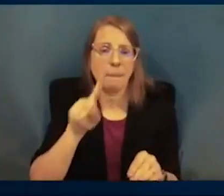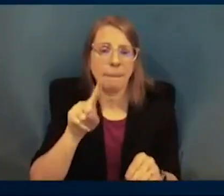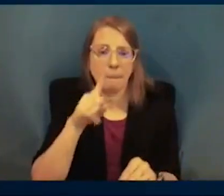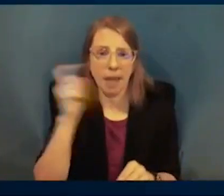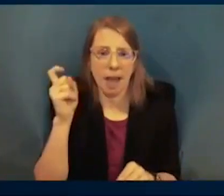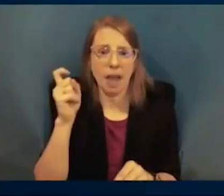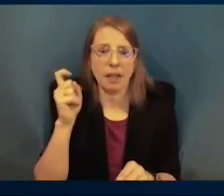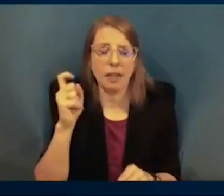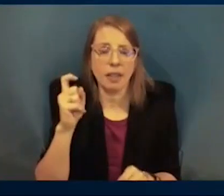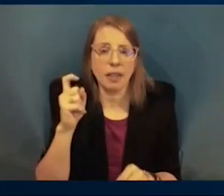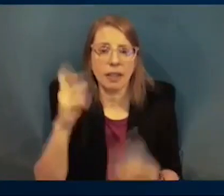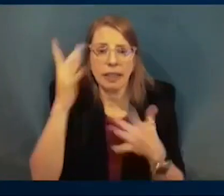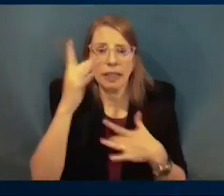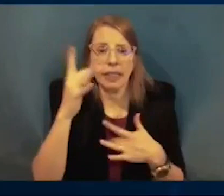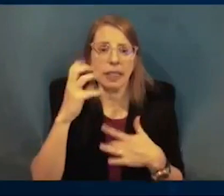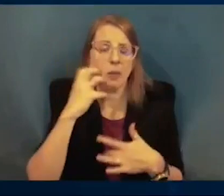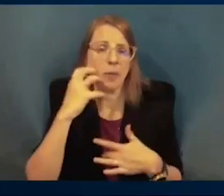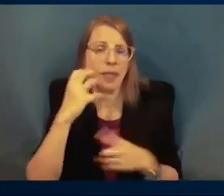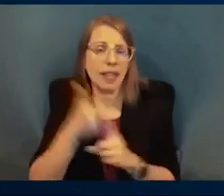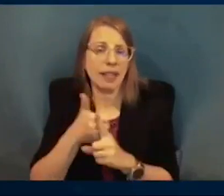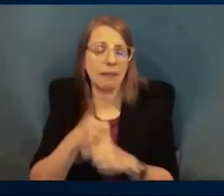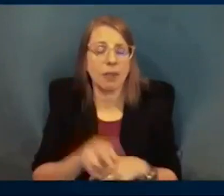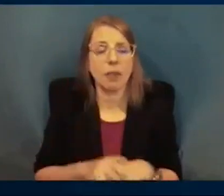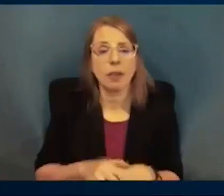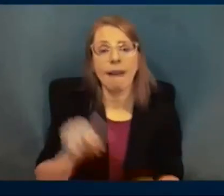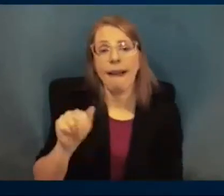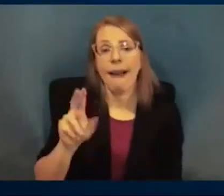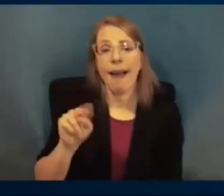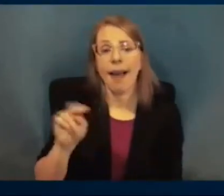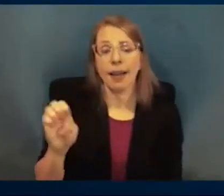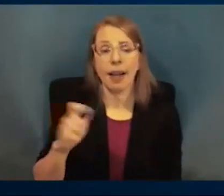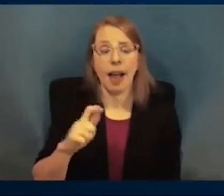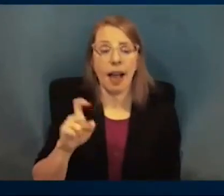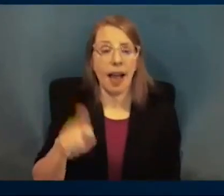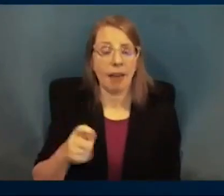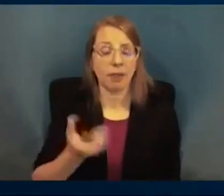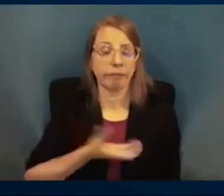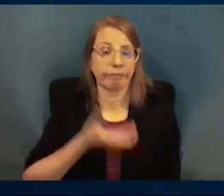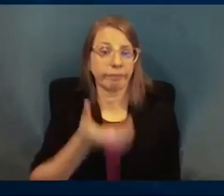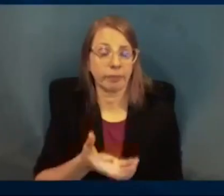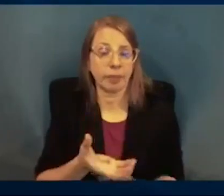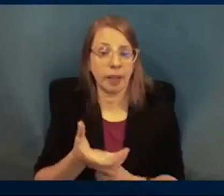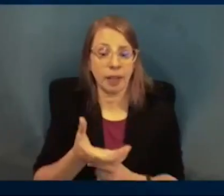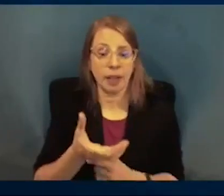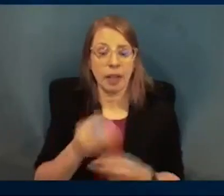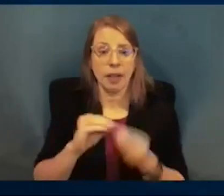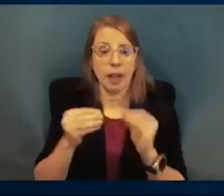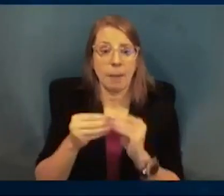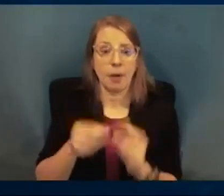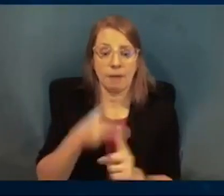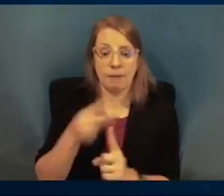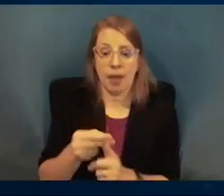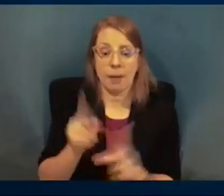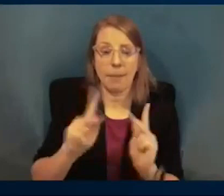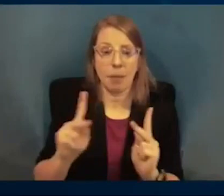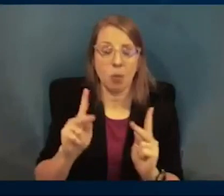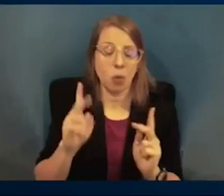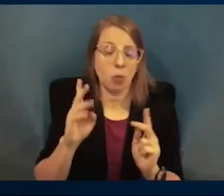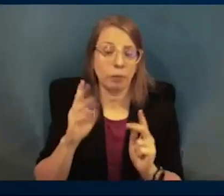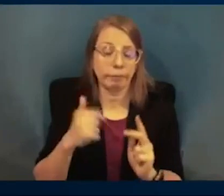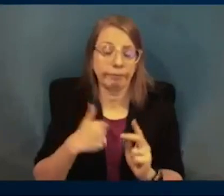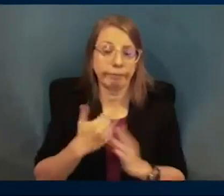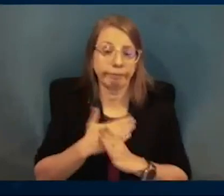obesity. Yeah. Okay, so Ann says, I have to confess, the number of vaccinated folks you have worries me. Mm-hmm. With 17% of your